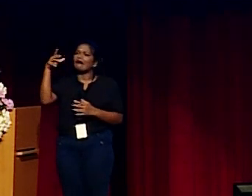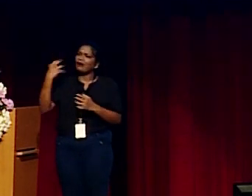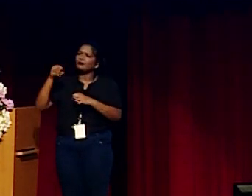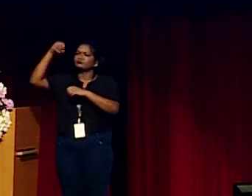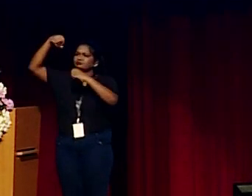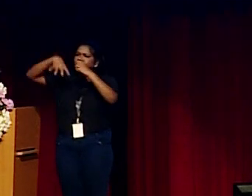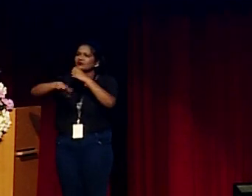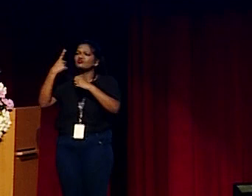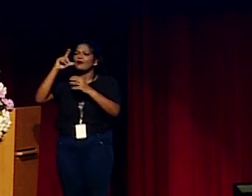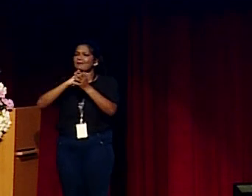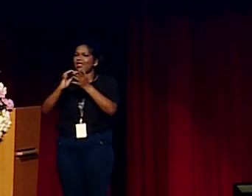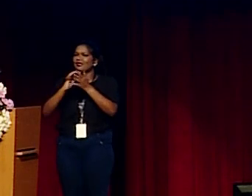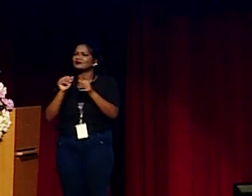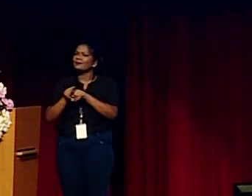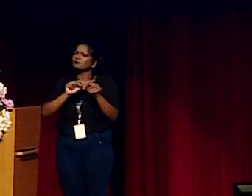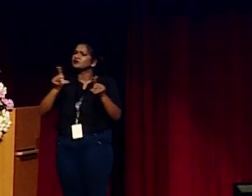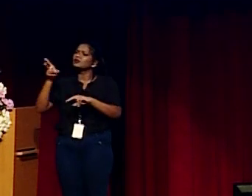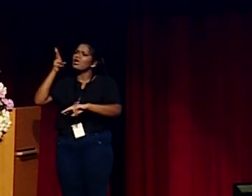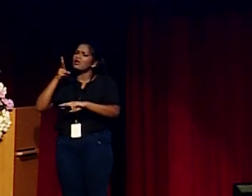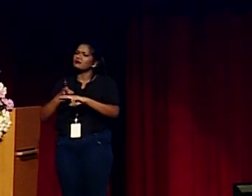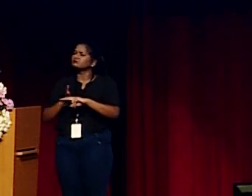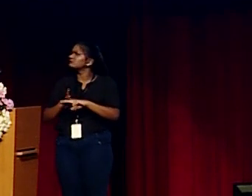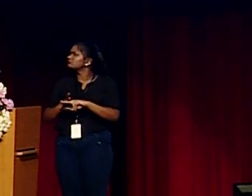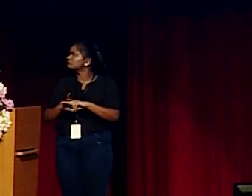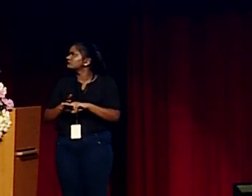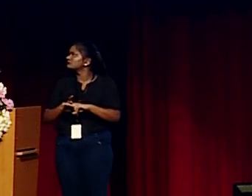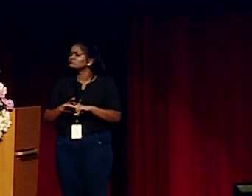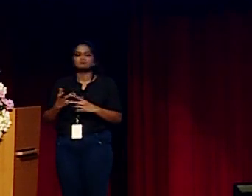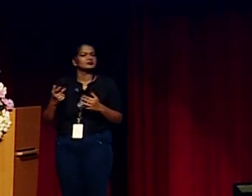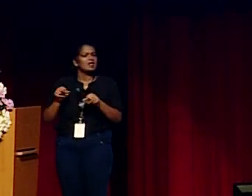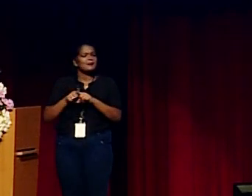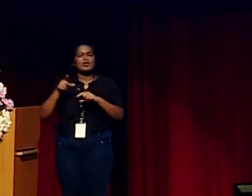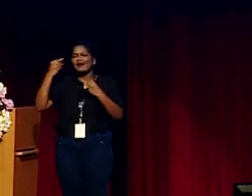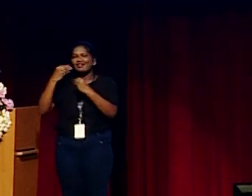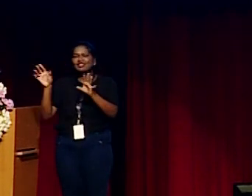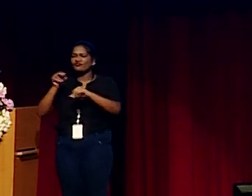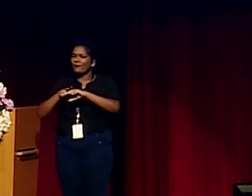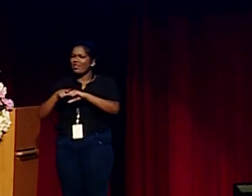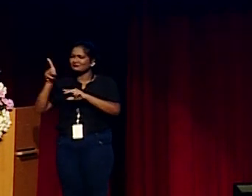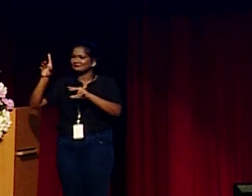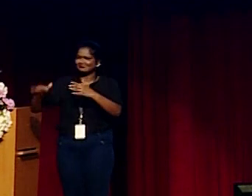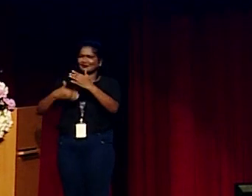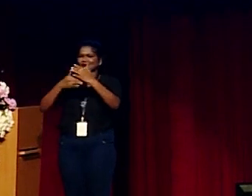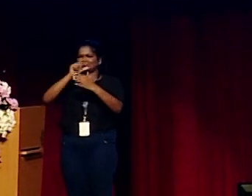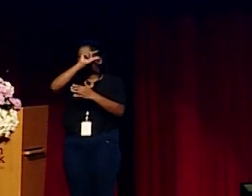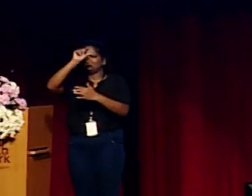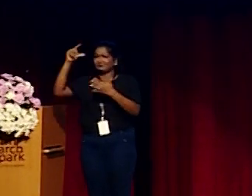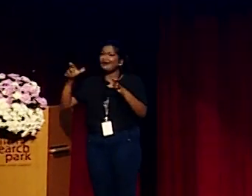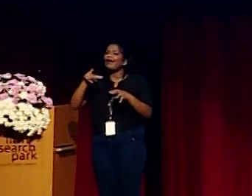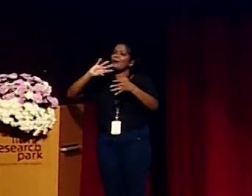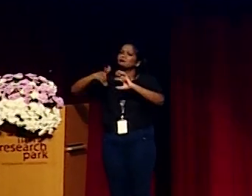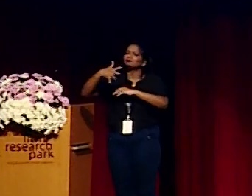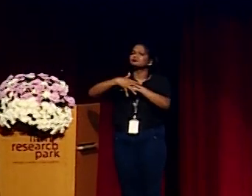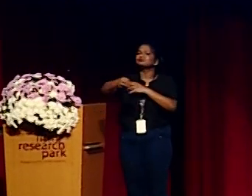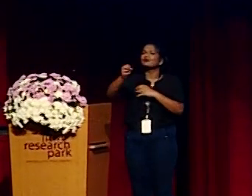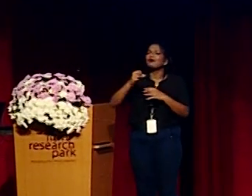thereby, because your Braille display will not be able to display a formula quite that long, but you can now kind of break it down into